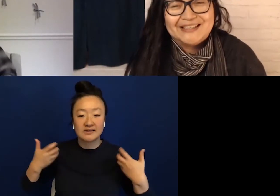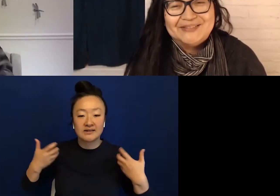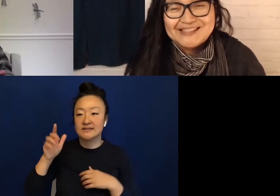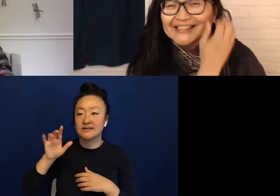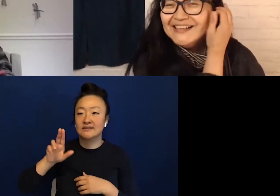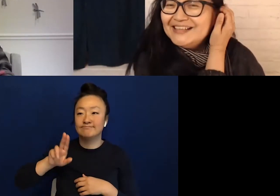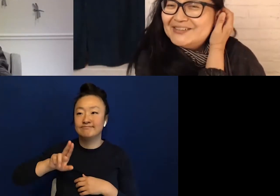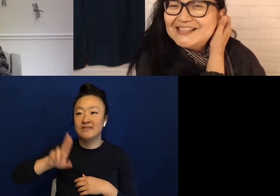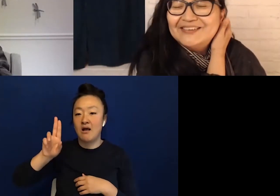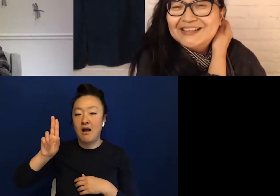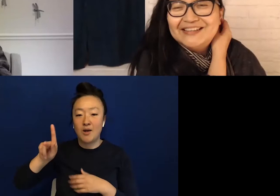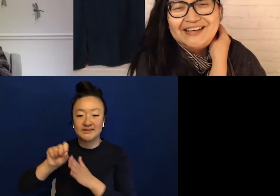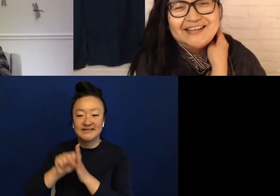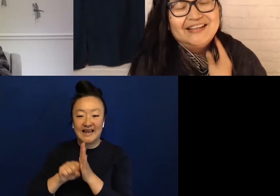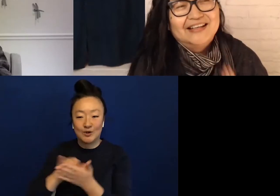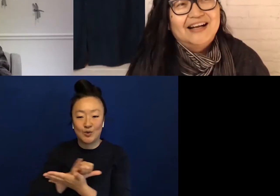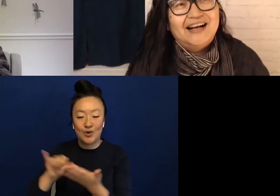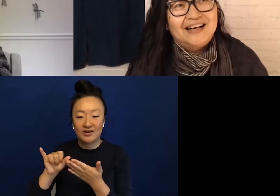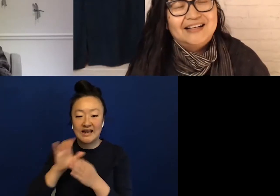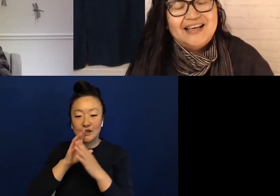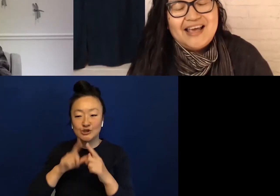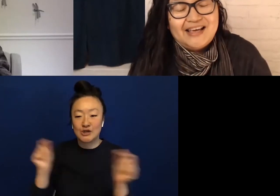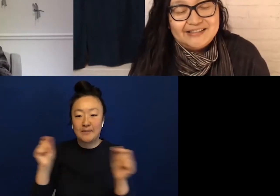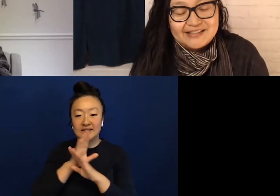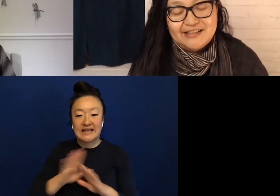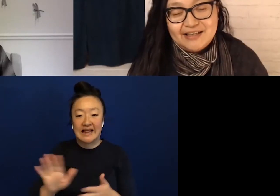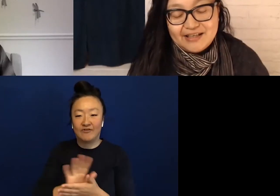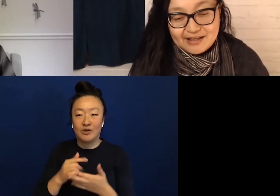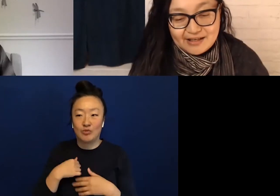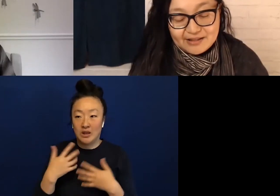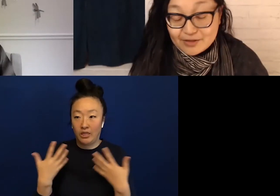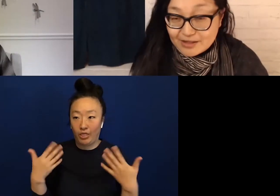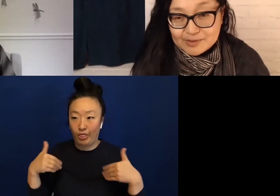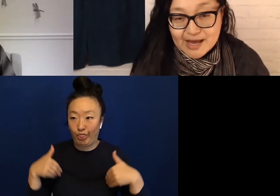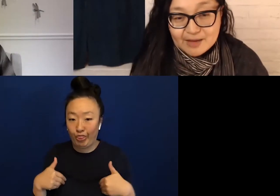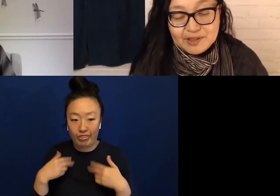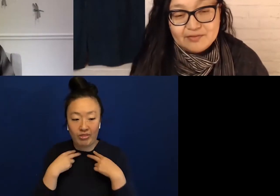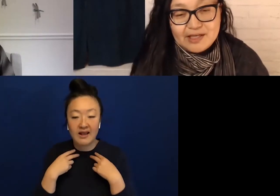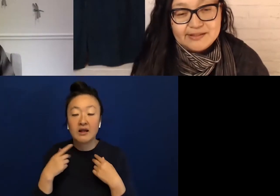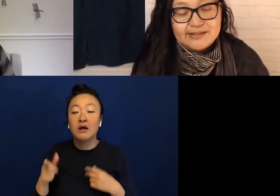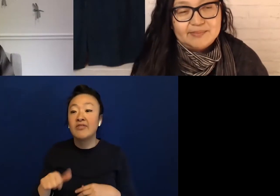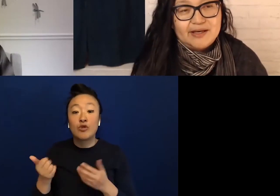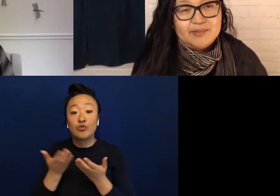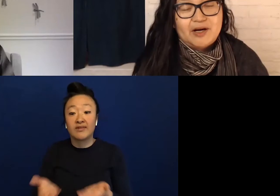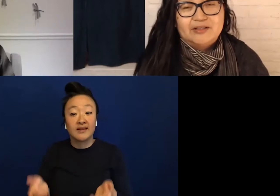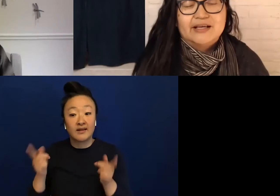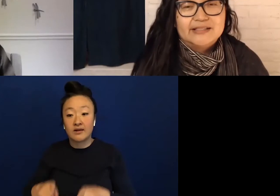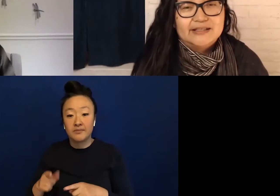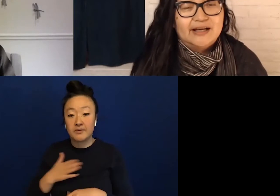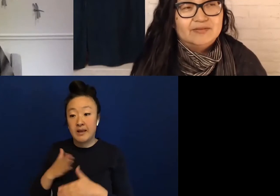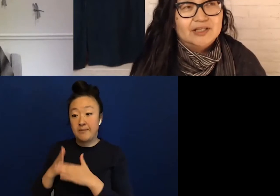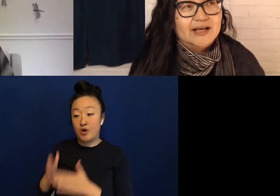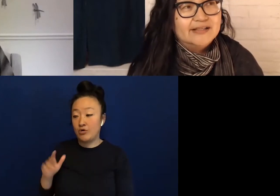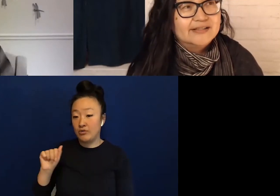and it wasn't going anywhere. And the other thing that was happening was my partner